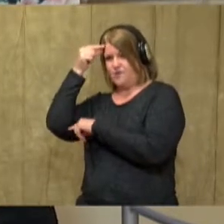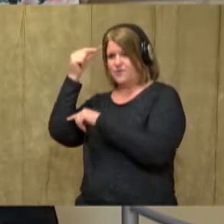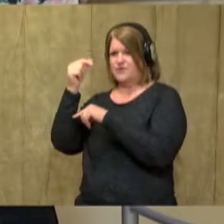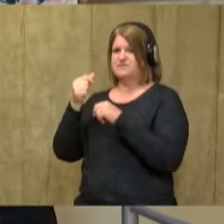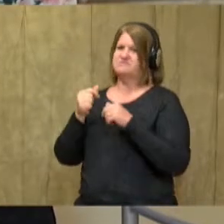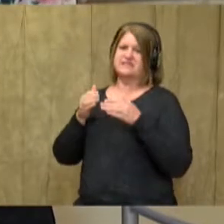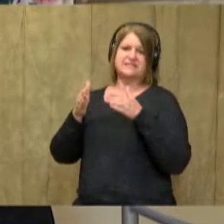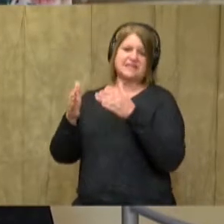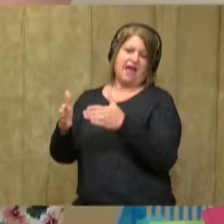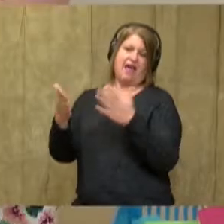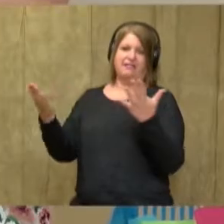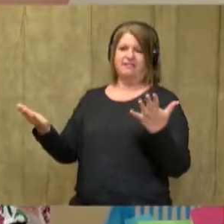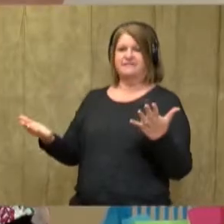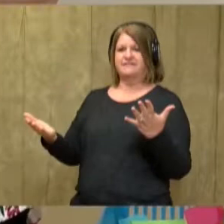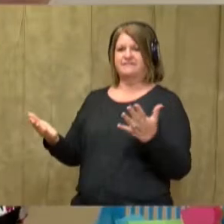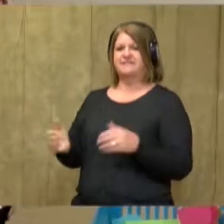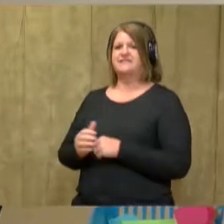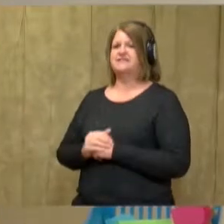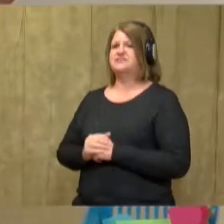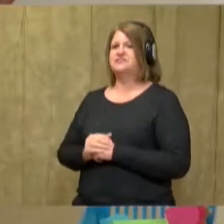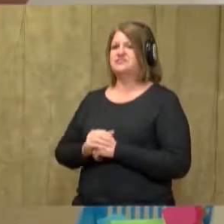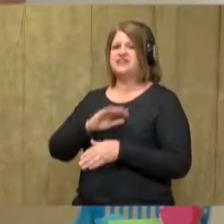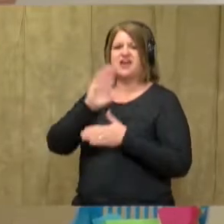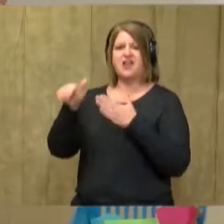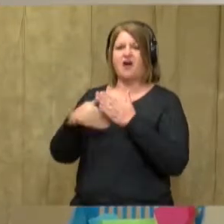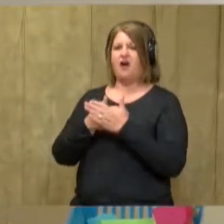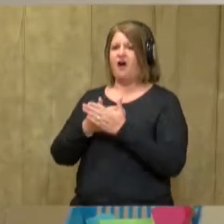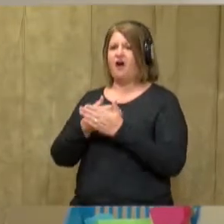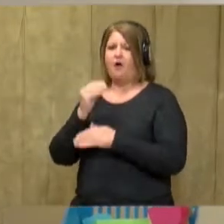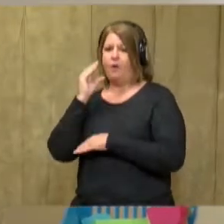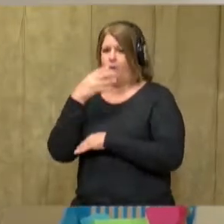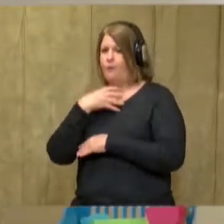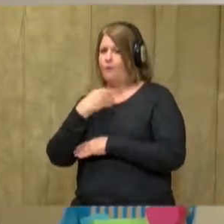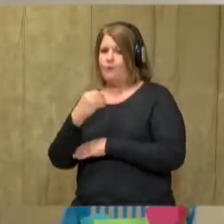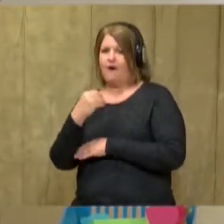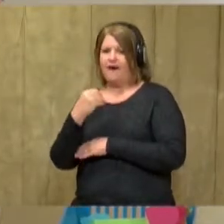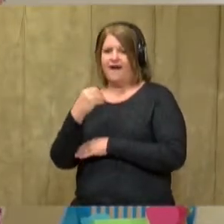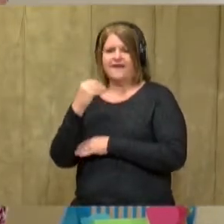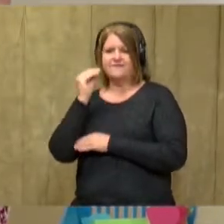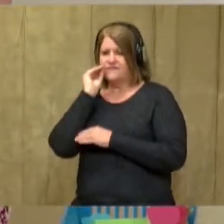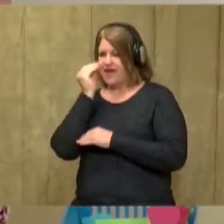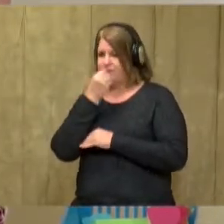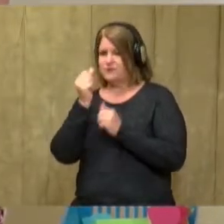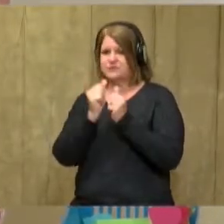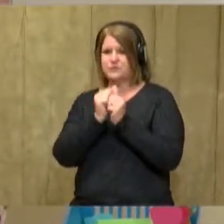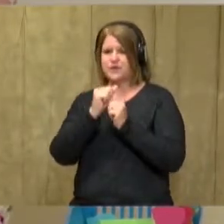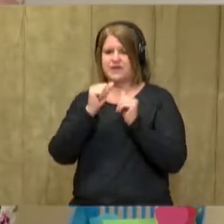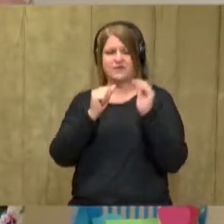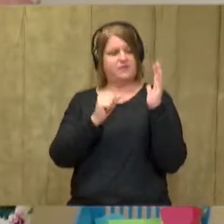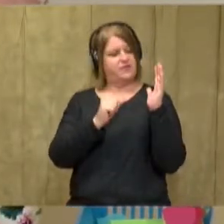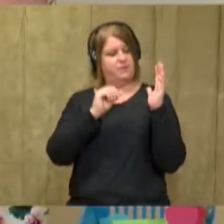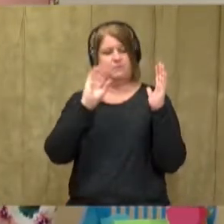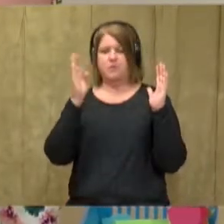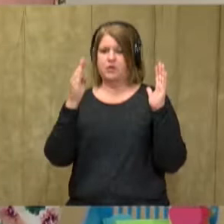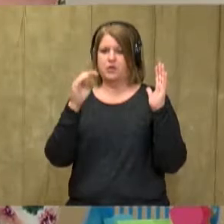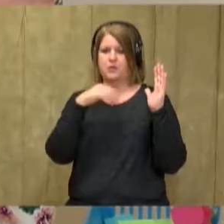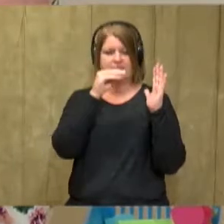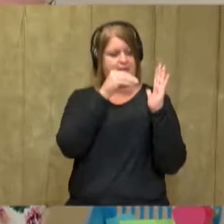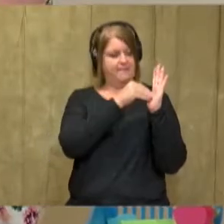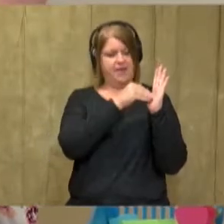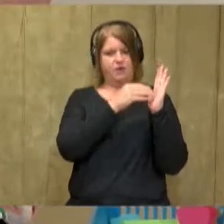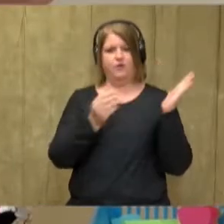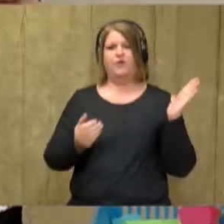if you want to do that. And she did all the same kind of flowers, all white flowers with a blue center. Now I'm looking at some of her leaves